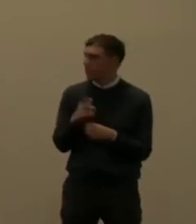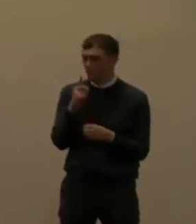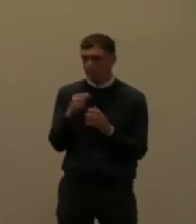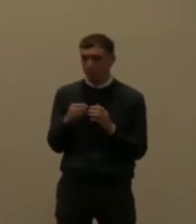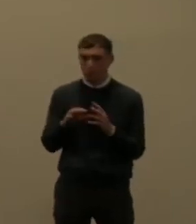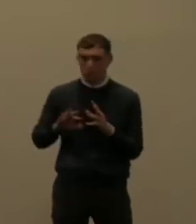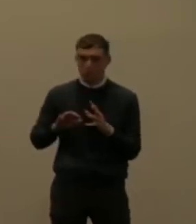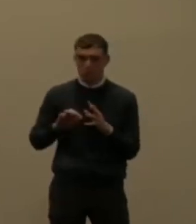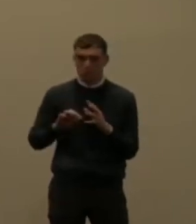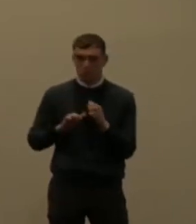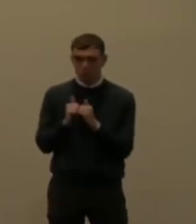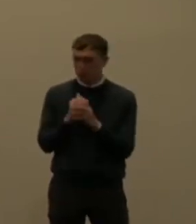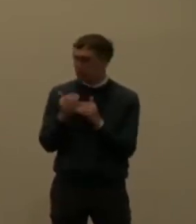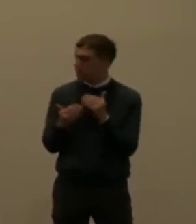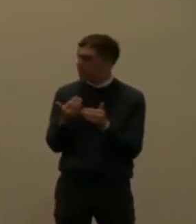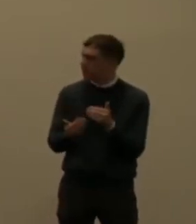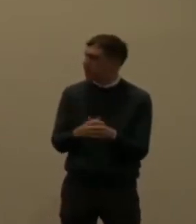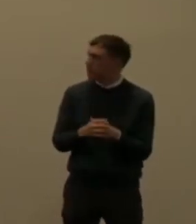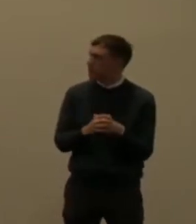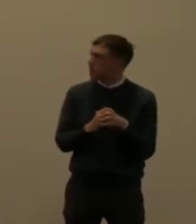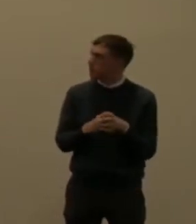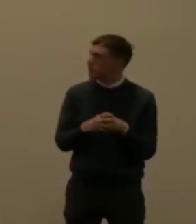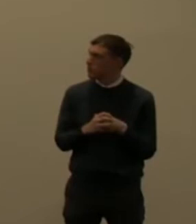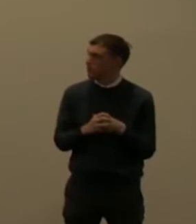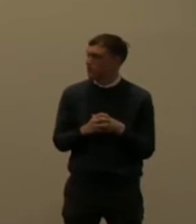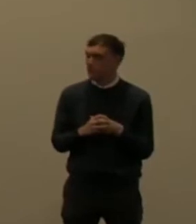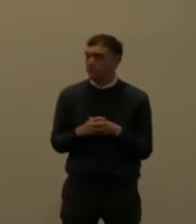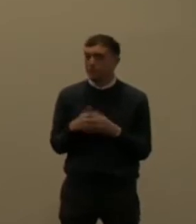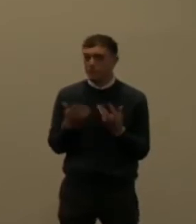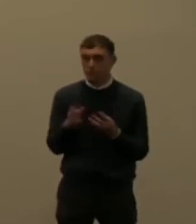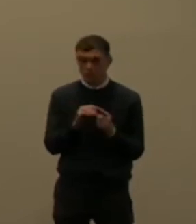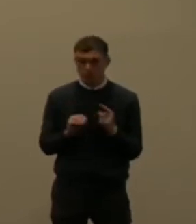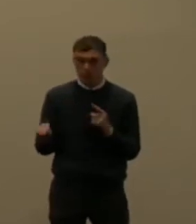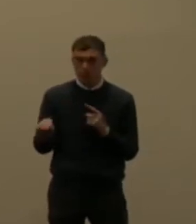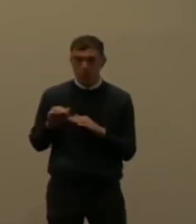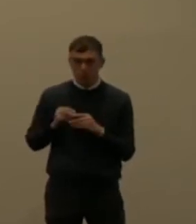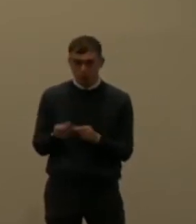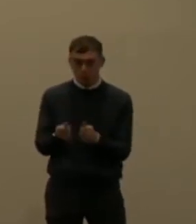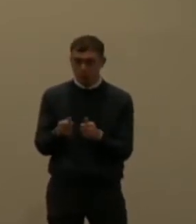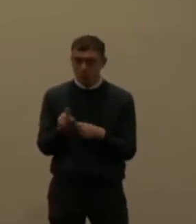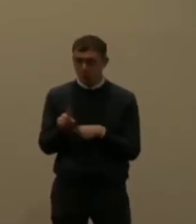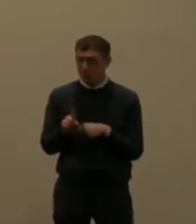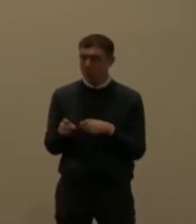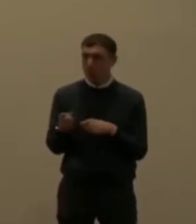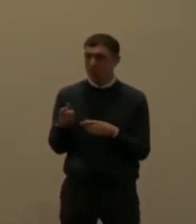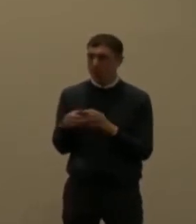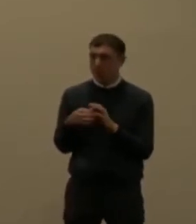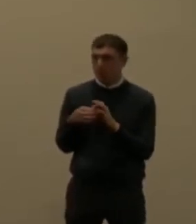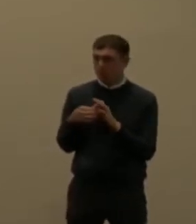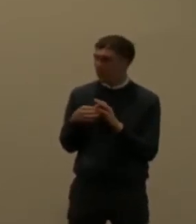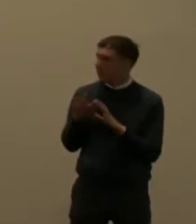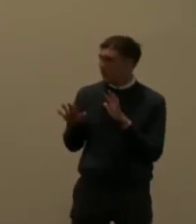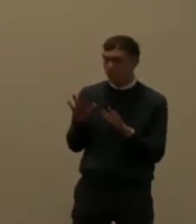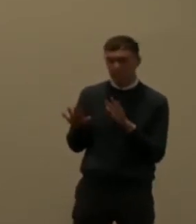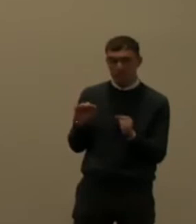production environment. So I'm saying to that export solution that, okay, leverage this connection,